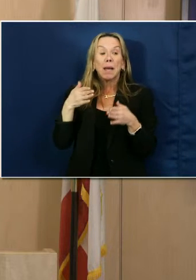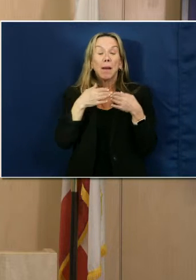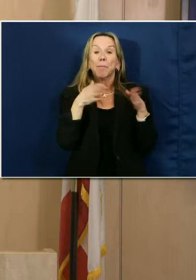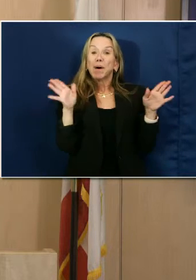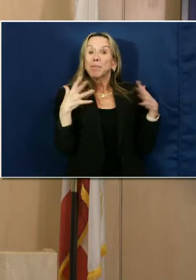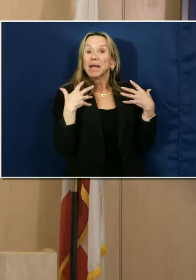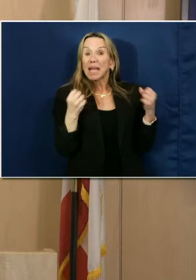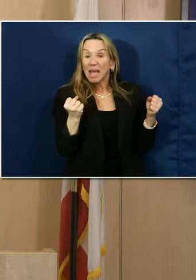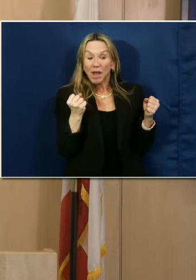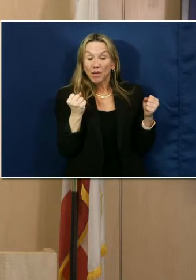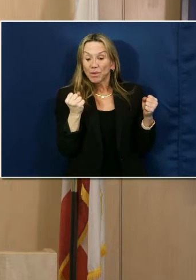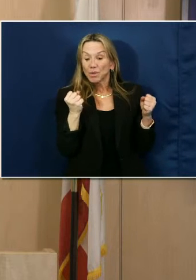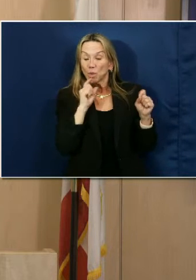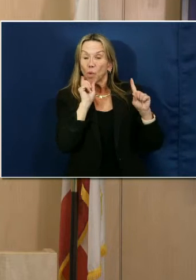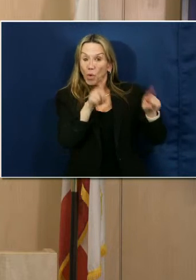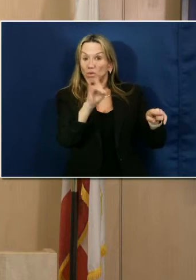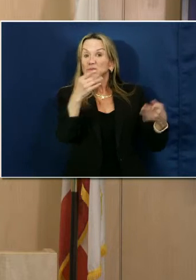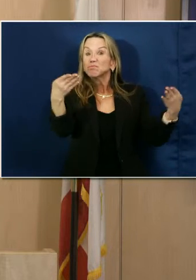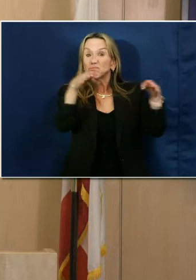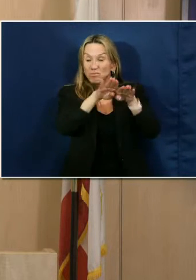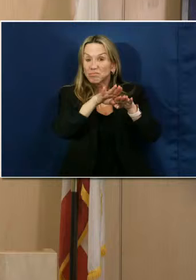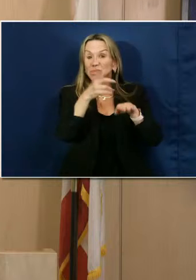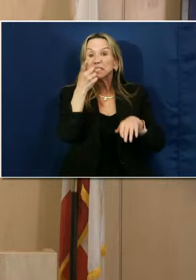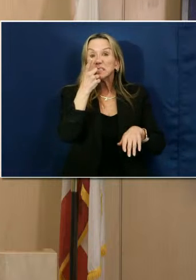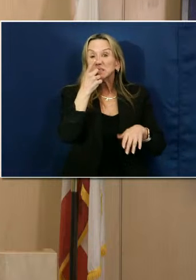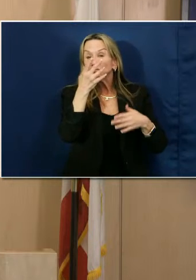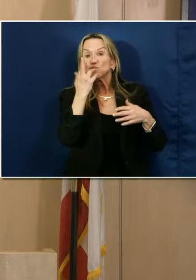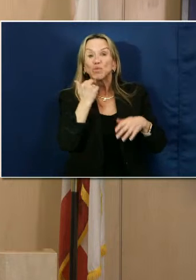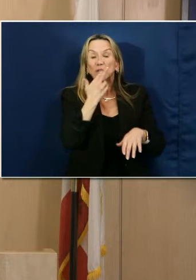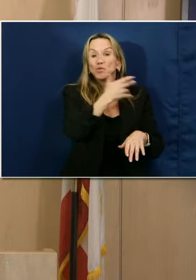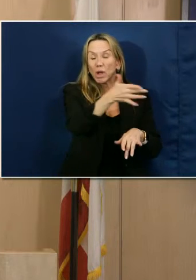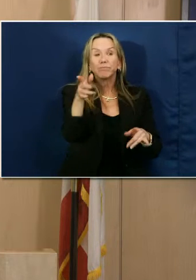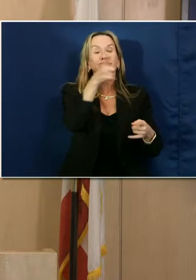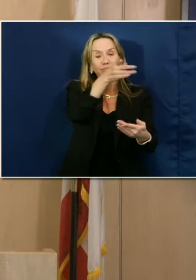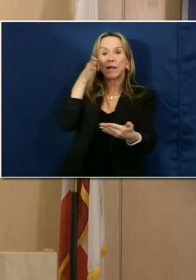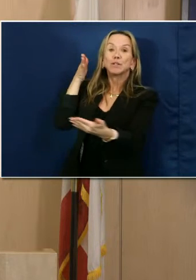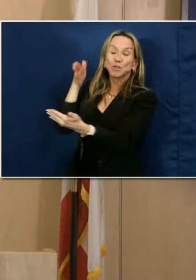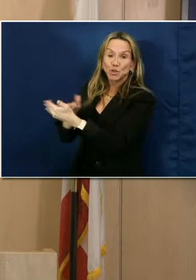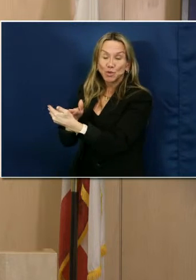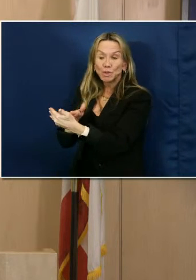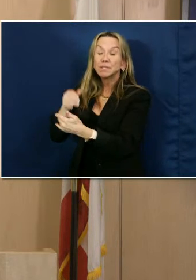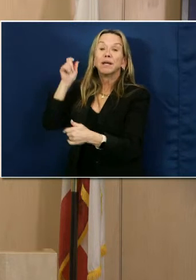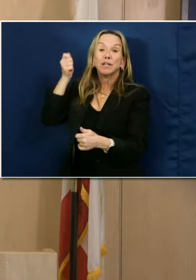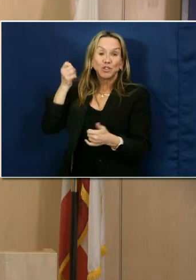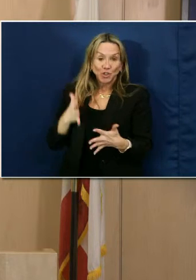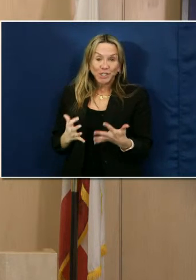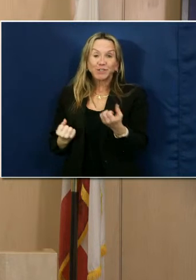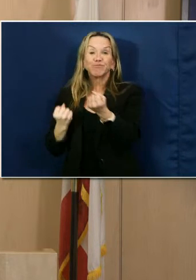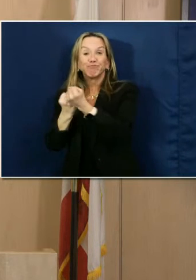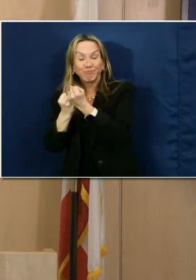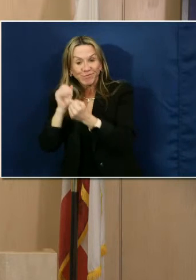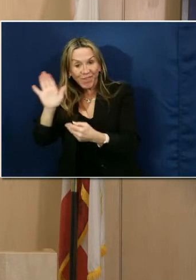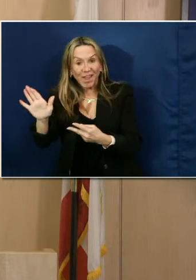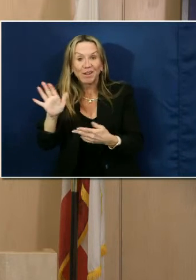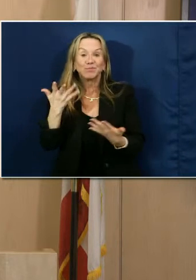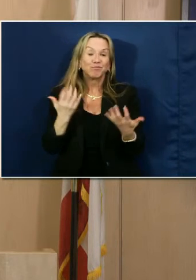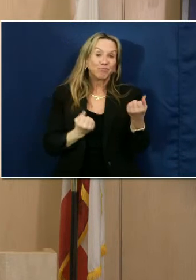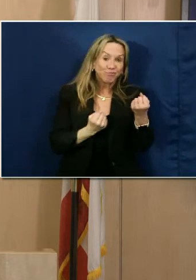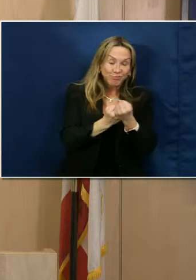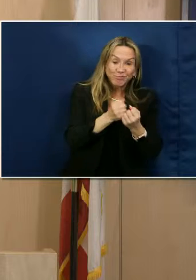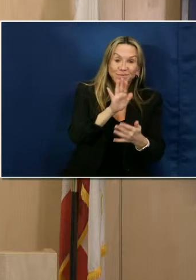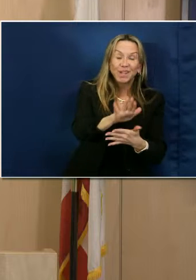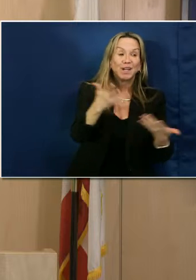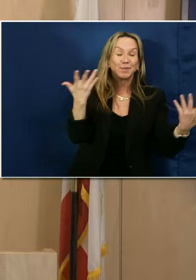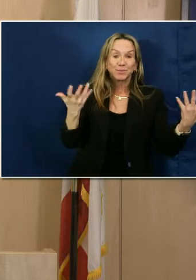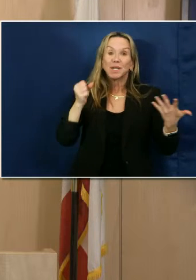indoor dining at restaurants to close. They sued. The judge sided with the county and upheld them. And so anyone can